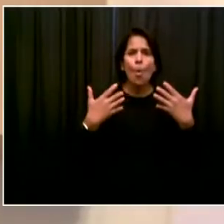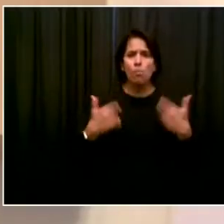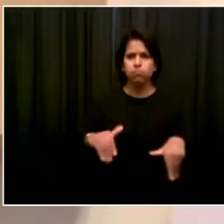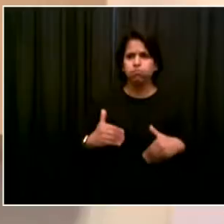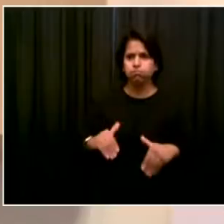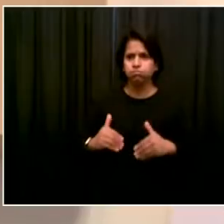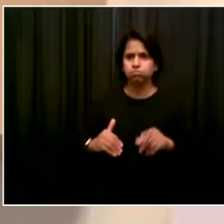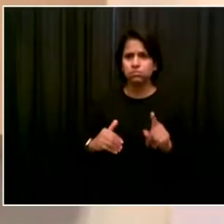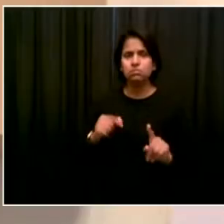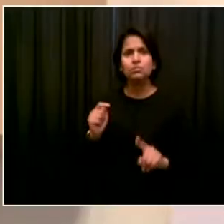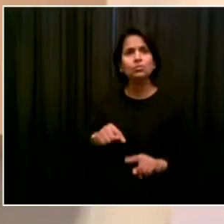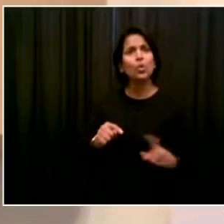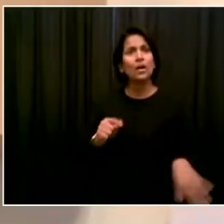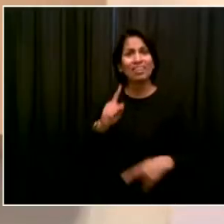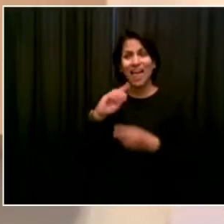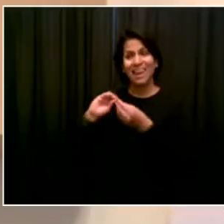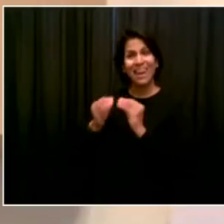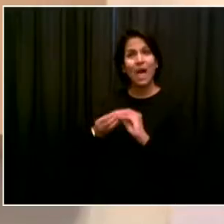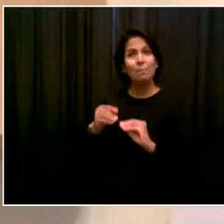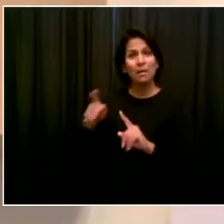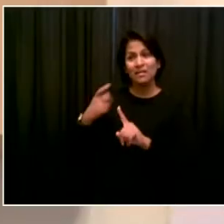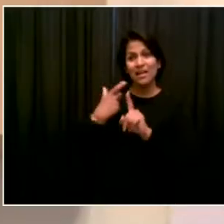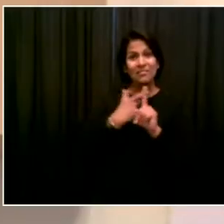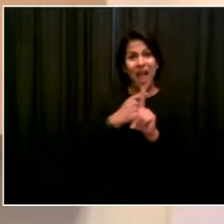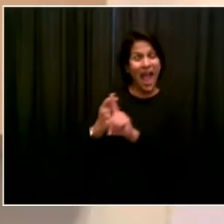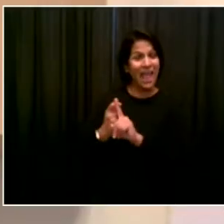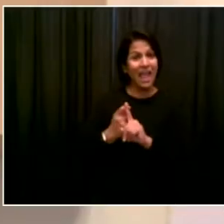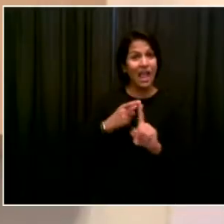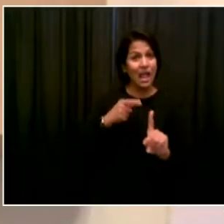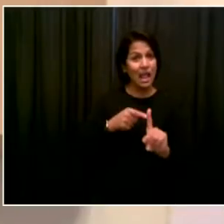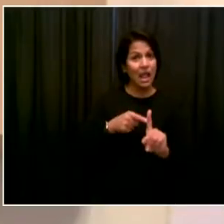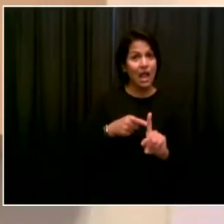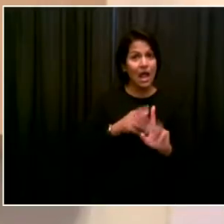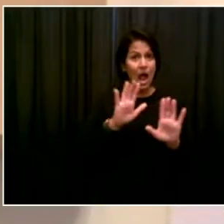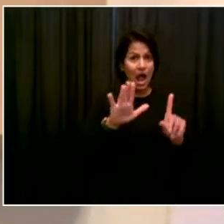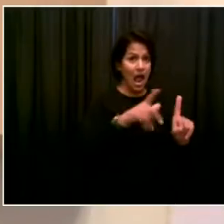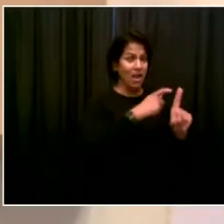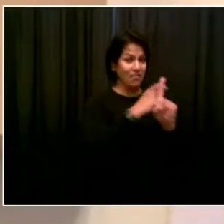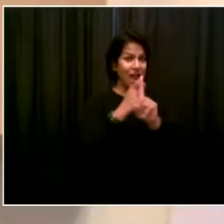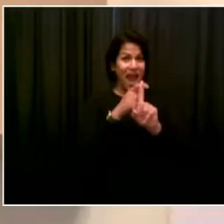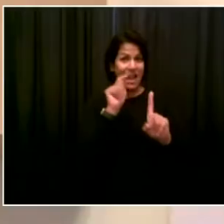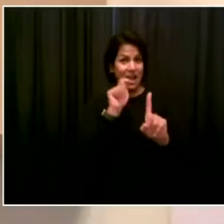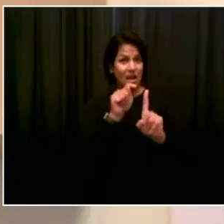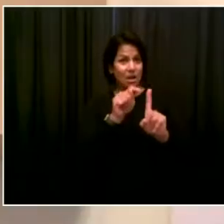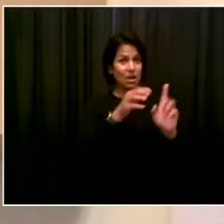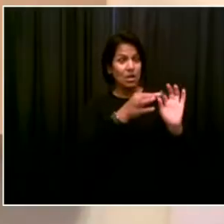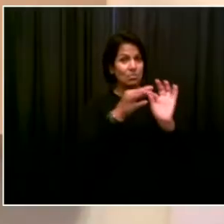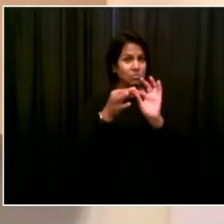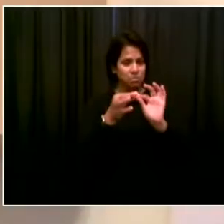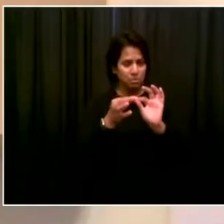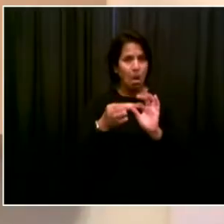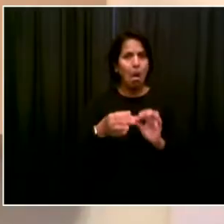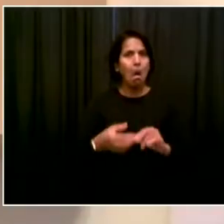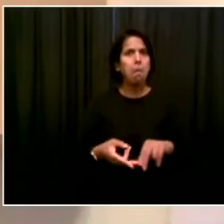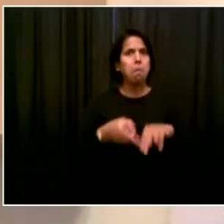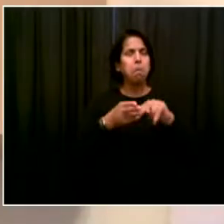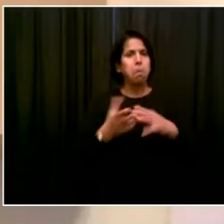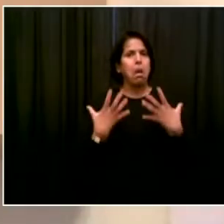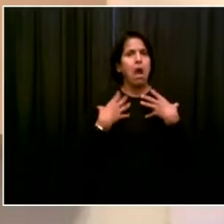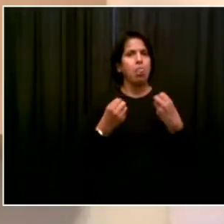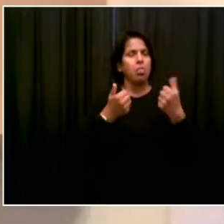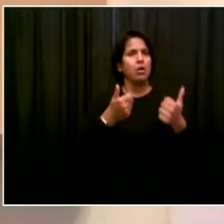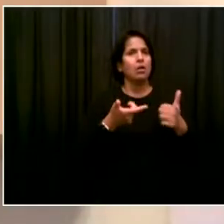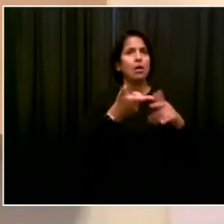many people, all ages, race, ethnicity, identities, who have been able to tell us what they're feeling, side effects, what they're